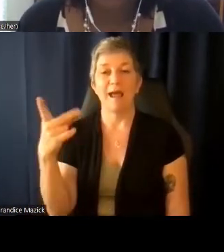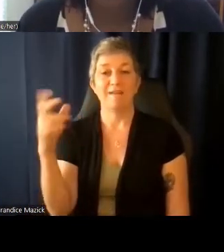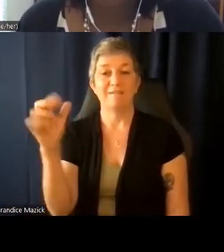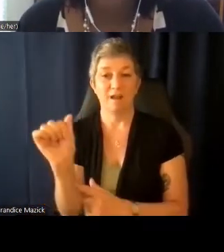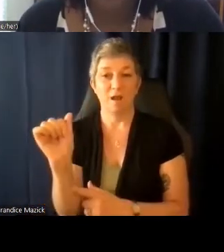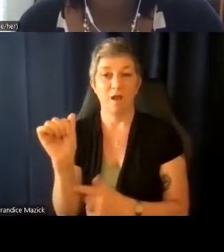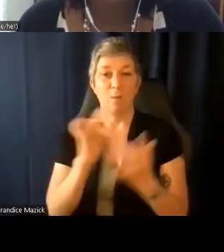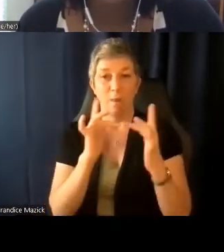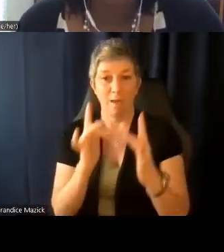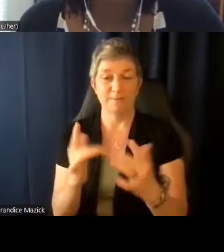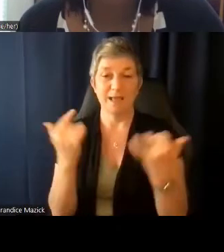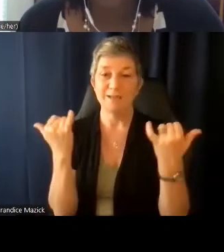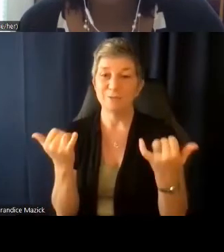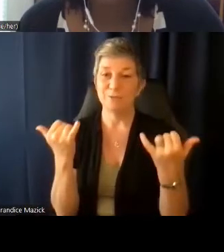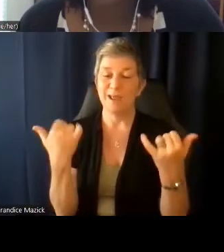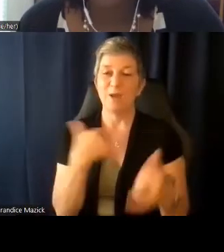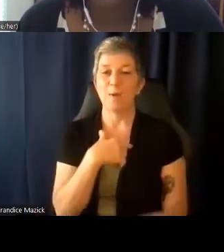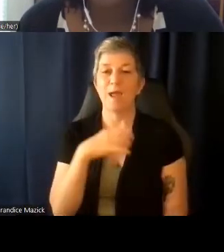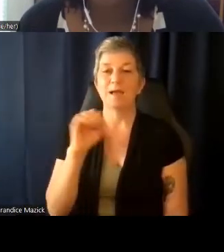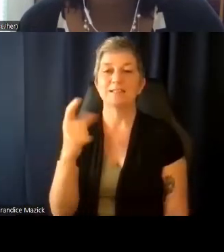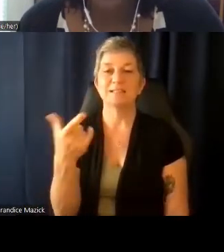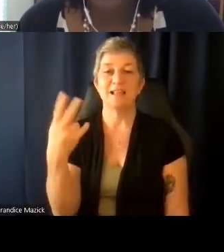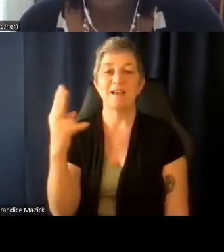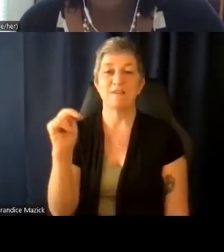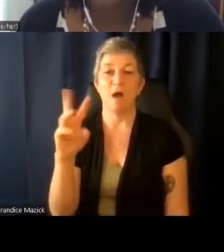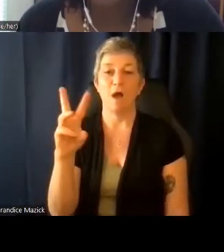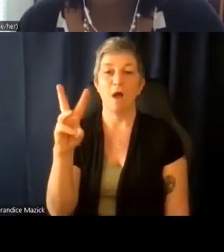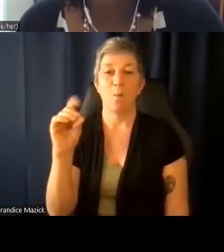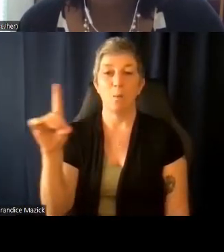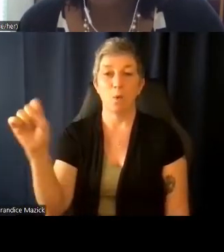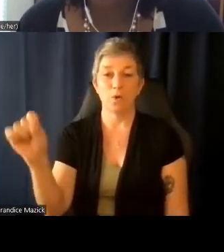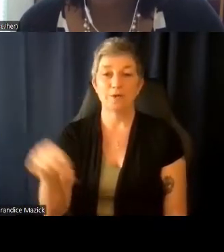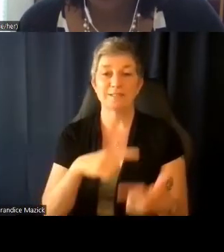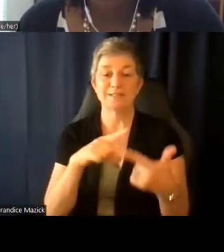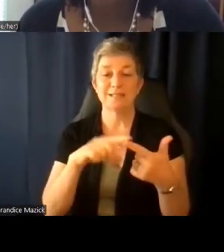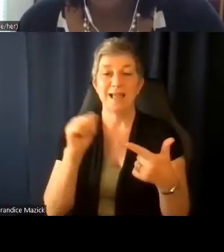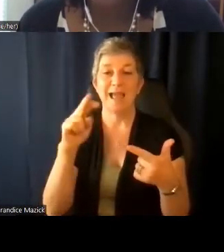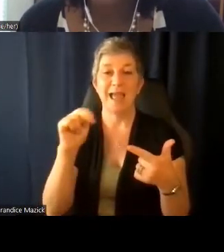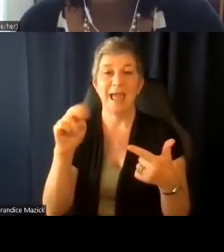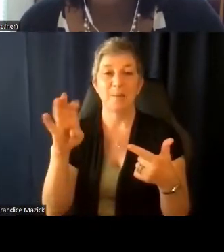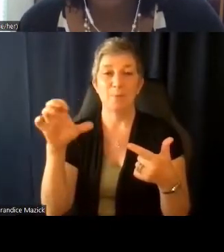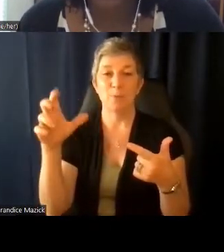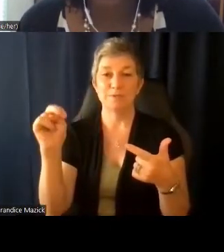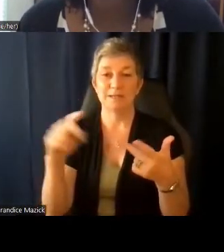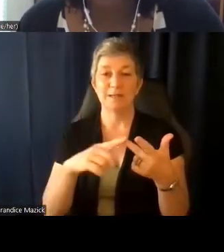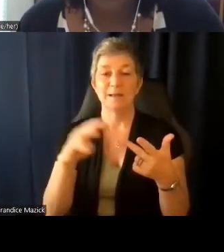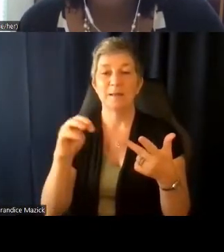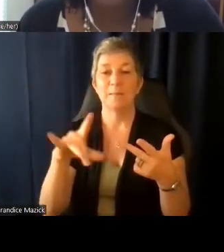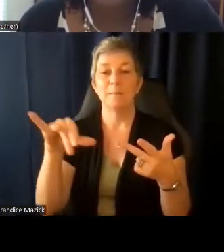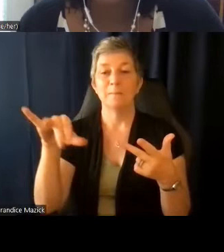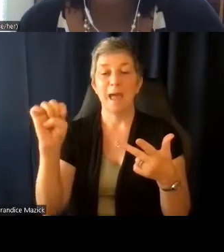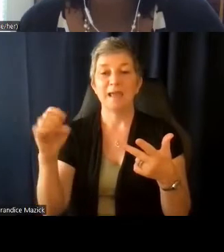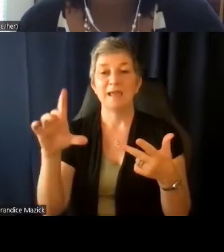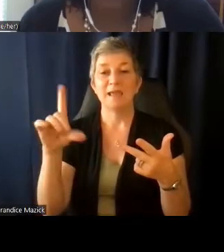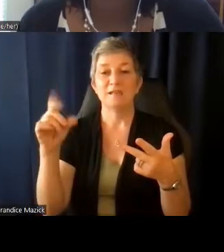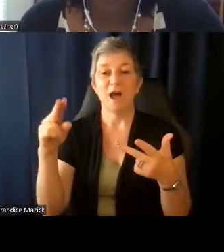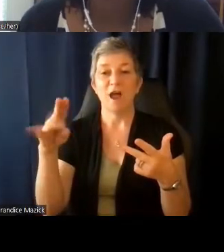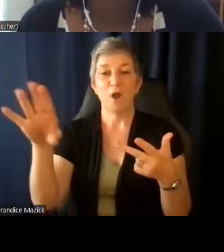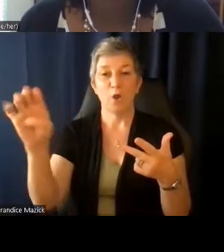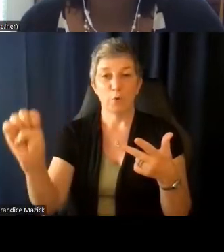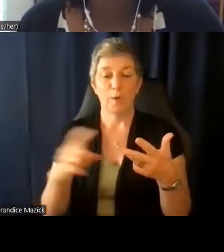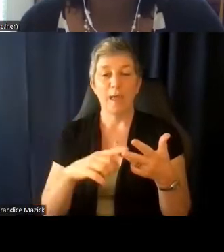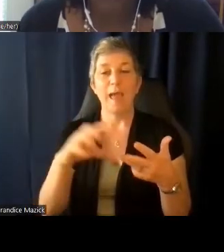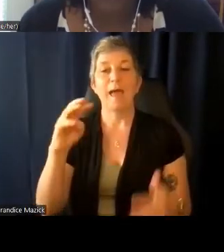today, we have Stefan Woods, Anna Bruton, Maggie Donahue, and Natalie